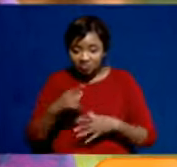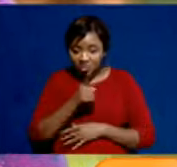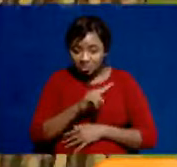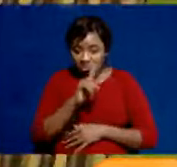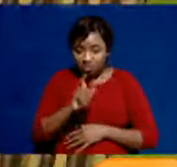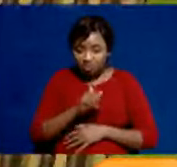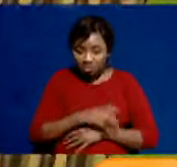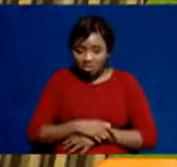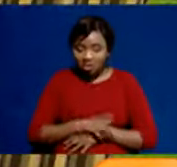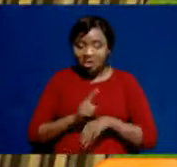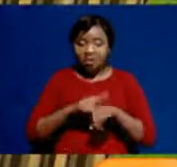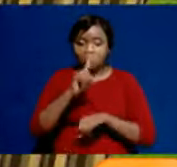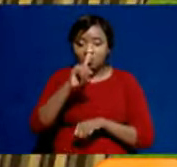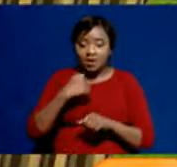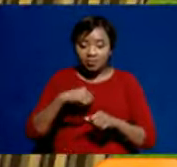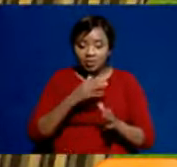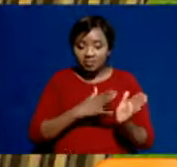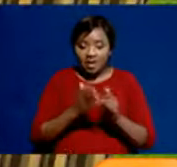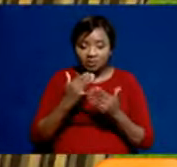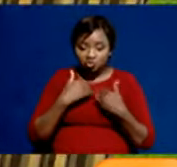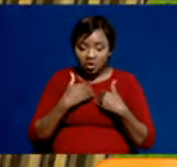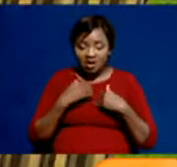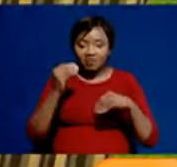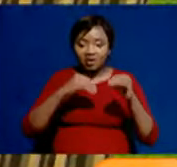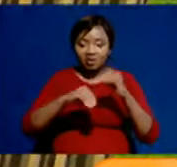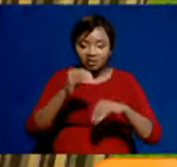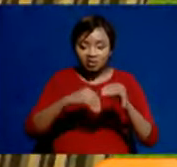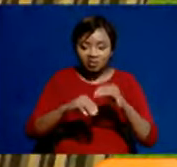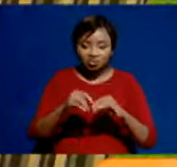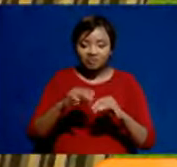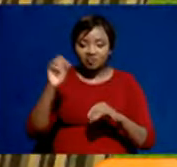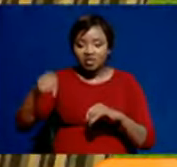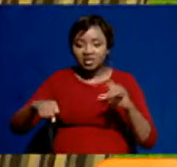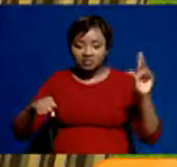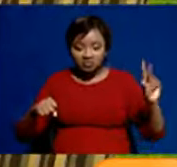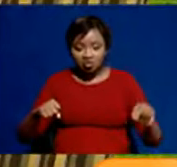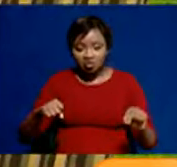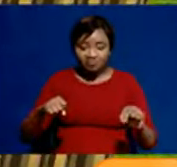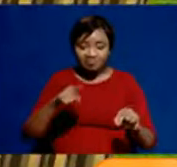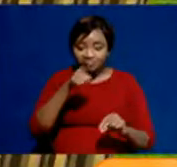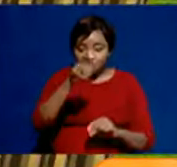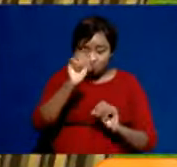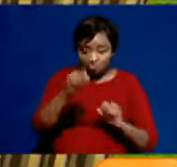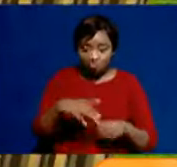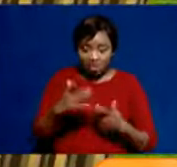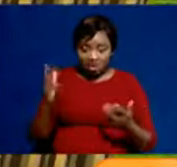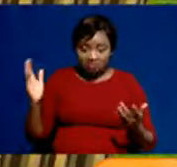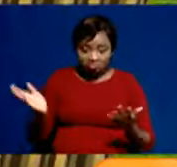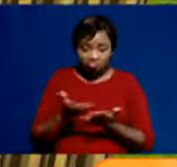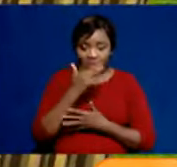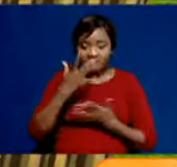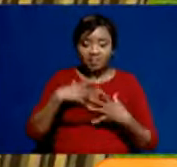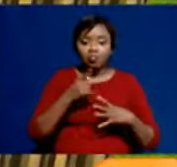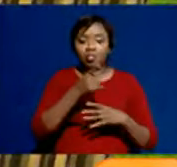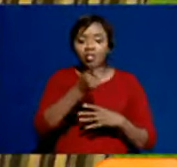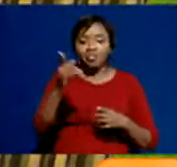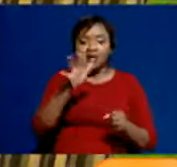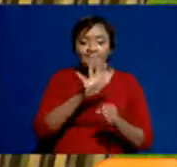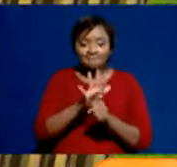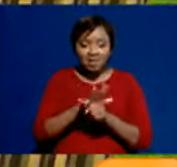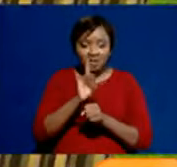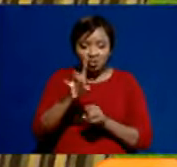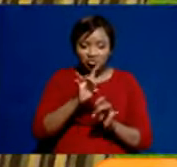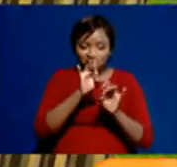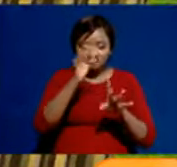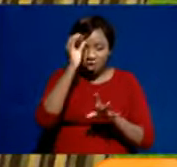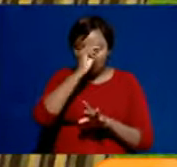When we have a referendum of yes and no, can you trash those who are the majority? It's the same